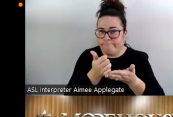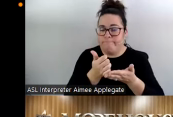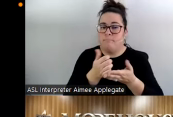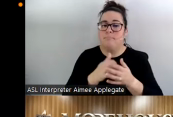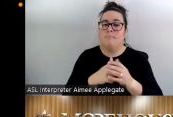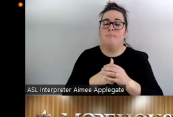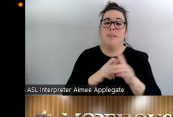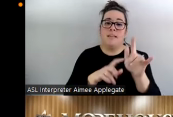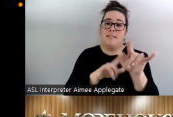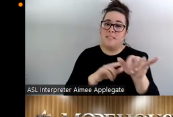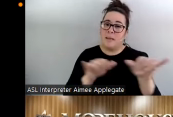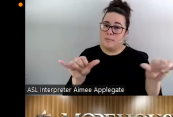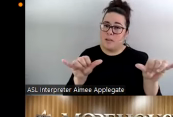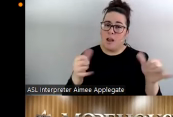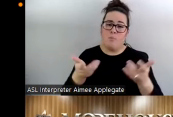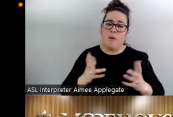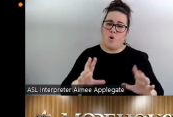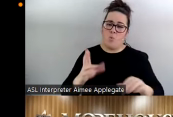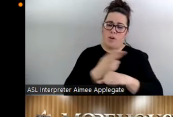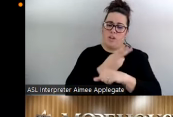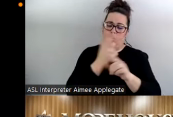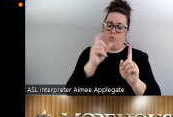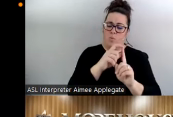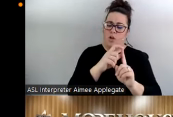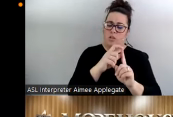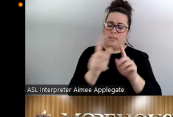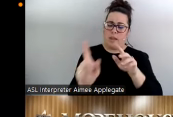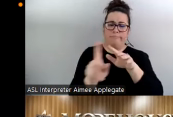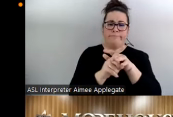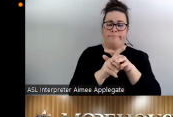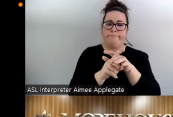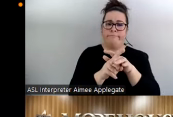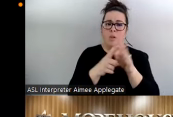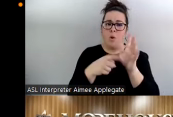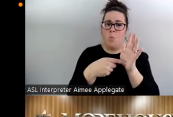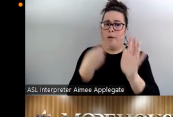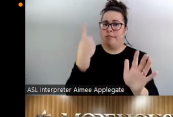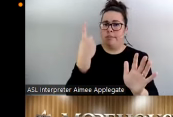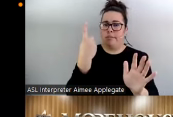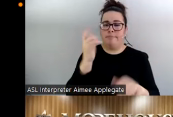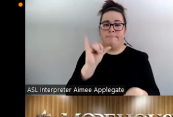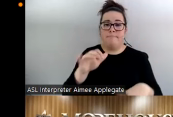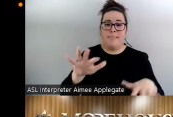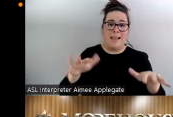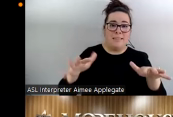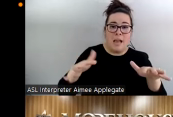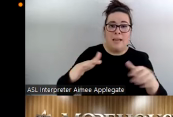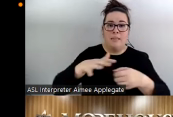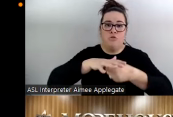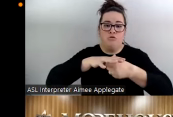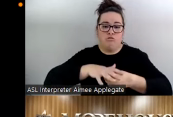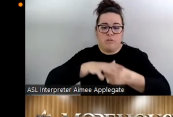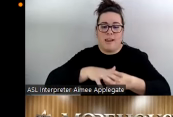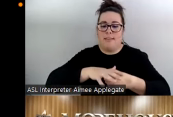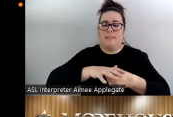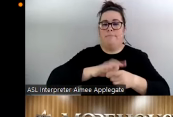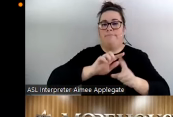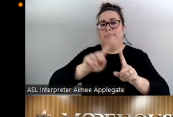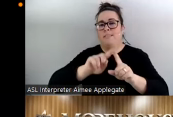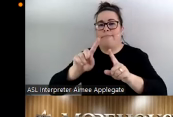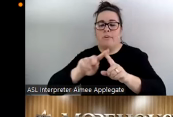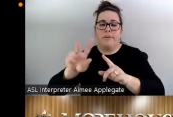so infrequently, they're not really relevant, right? And so if we're identifying things, for example, like anxiety, stress, different variations of these words, it starts